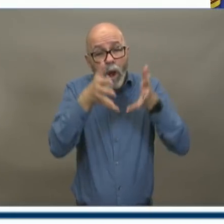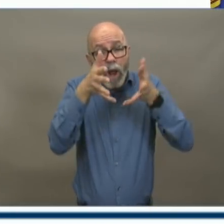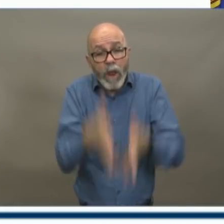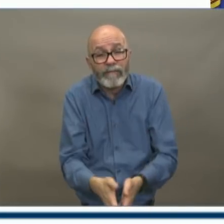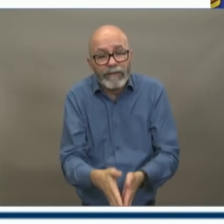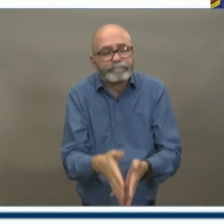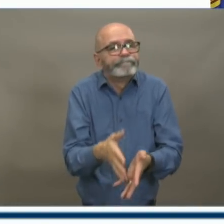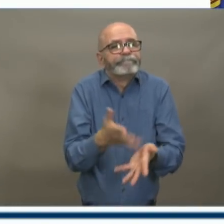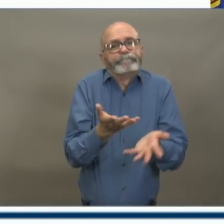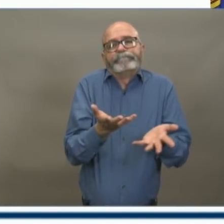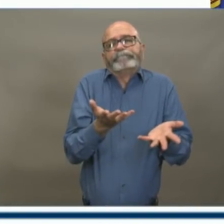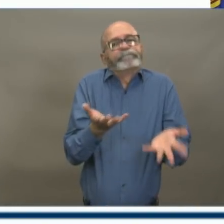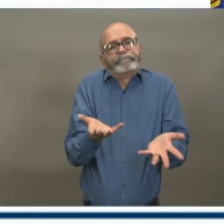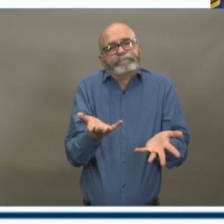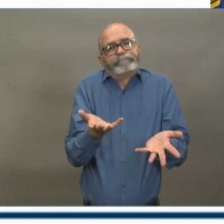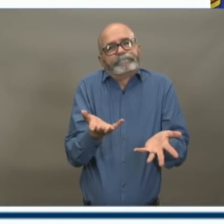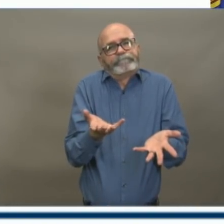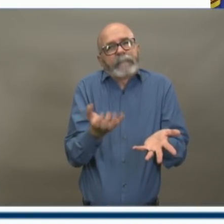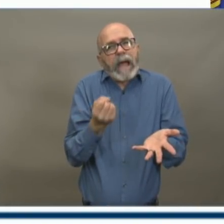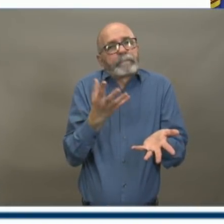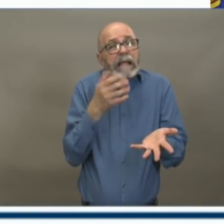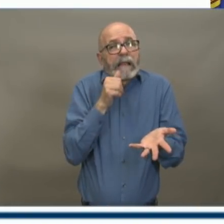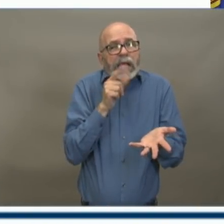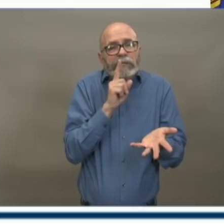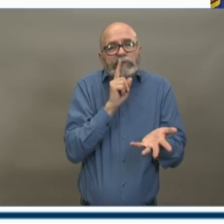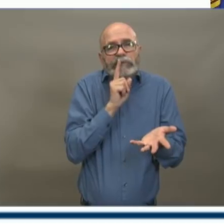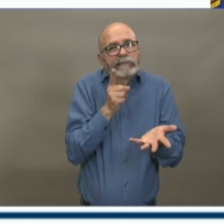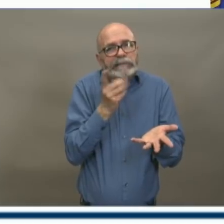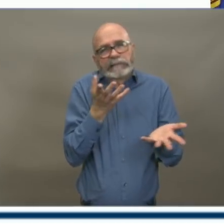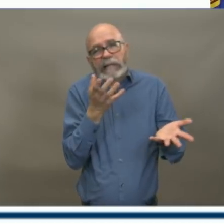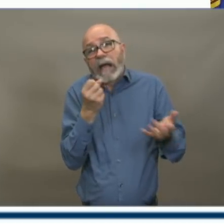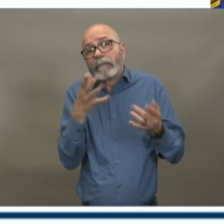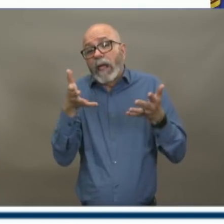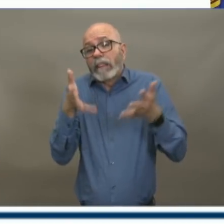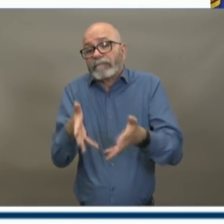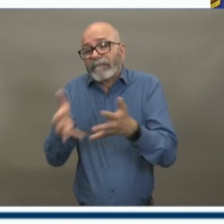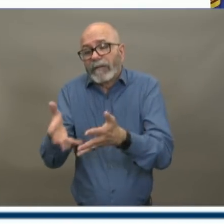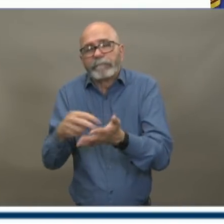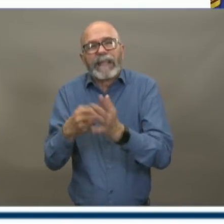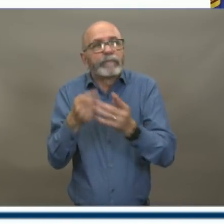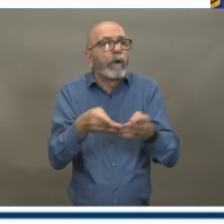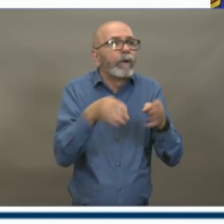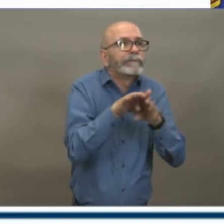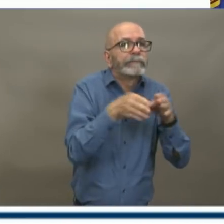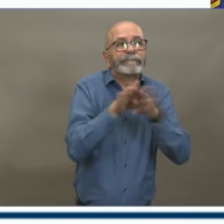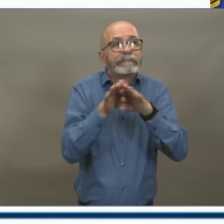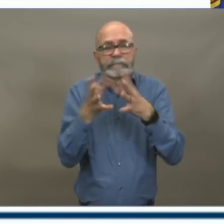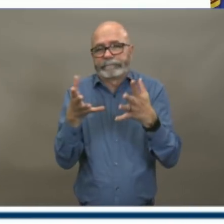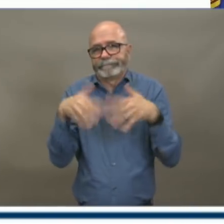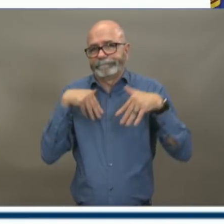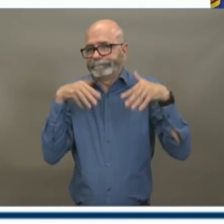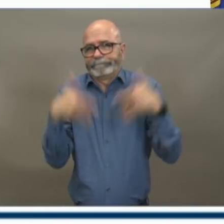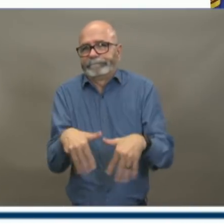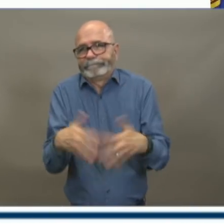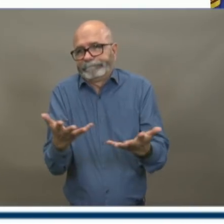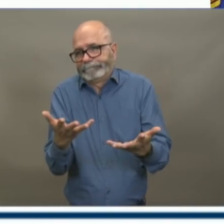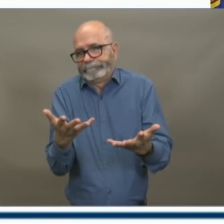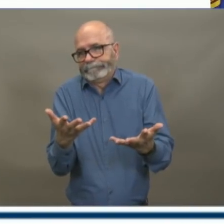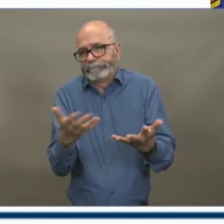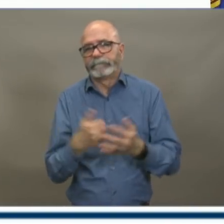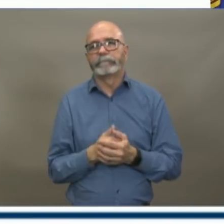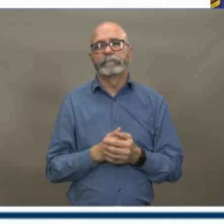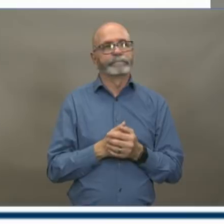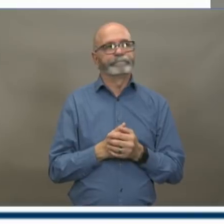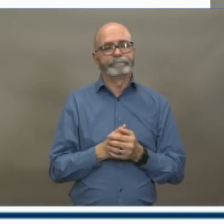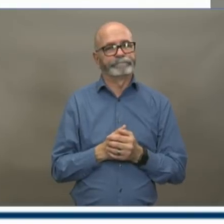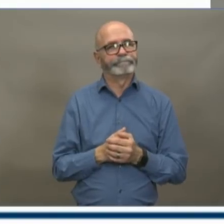many days vaccine clinics might be shut down for before they reopen when we get the new doses the following week? I don't have a specific